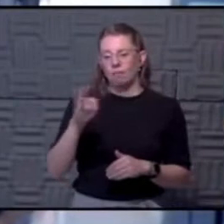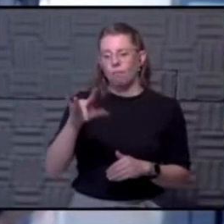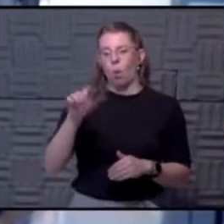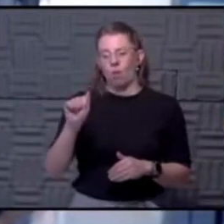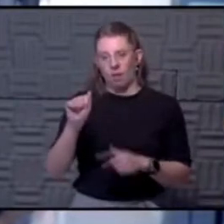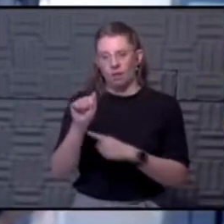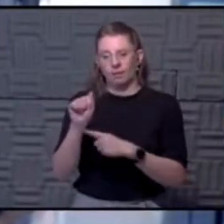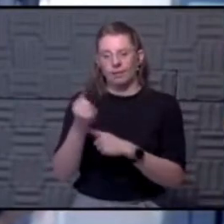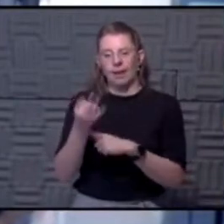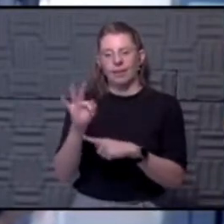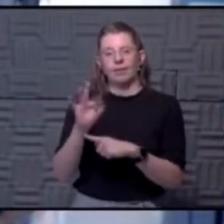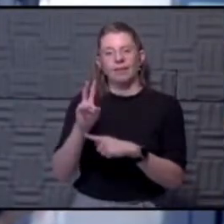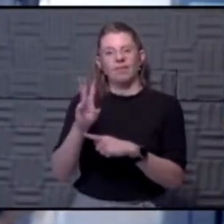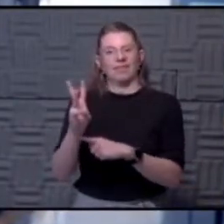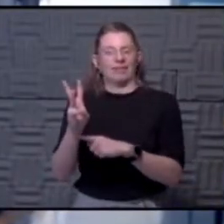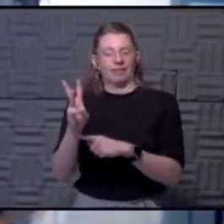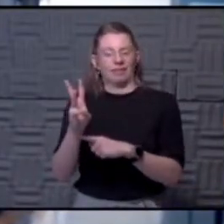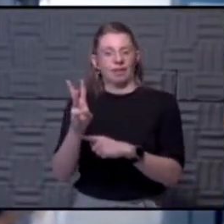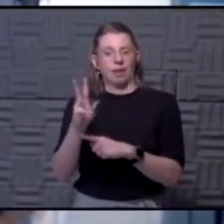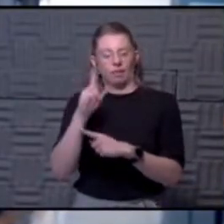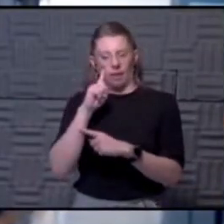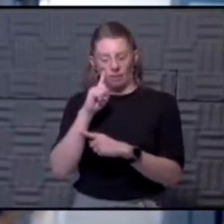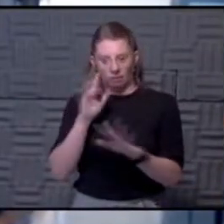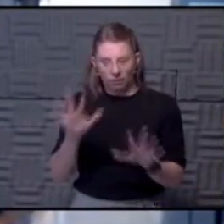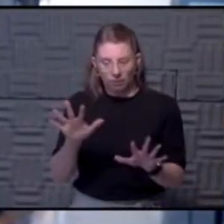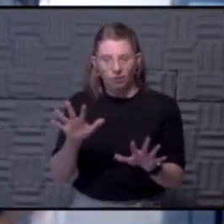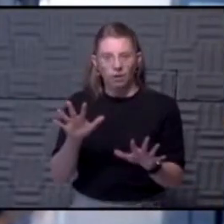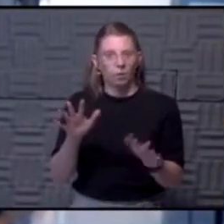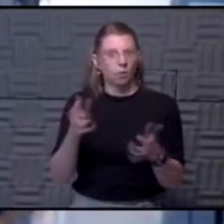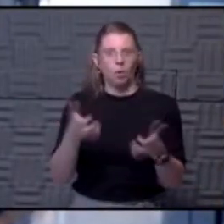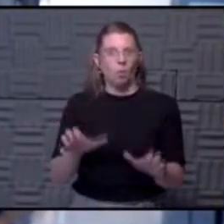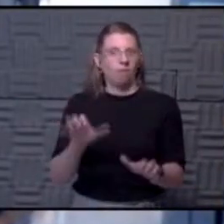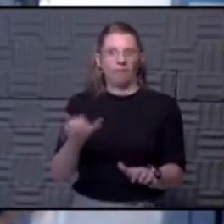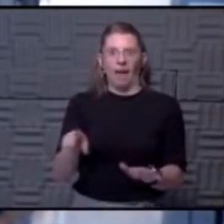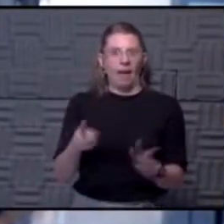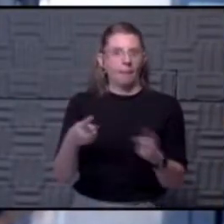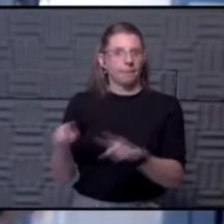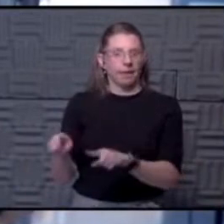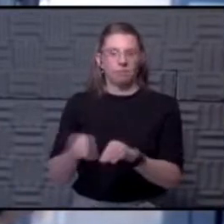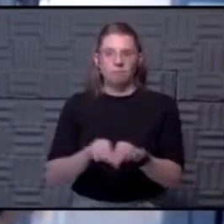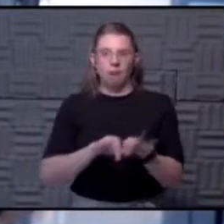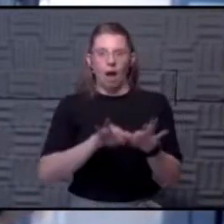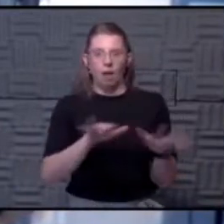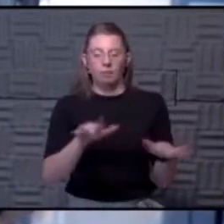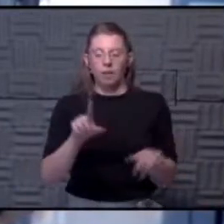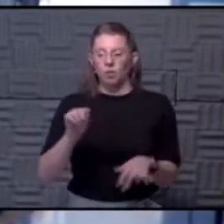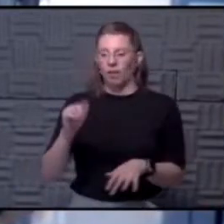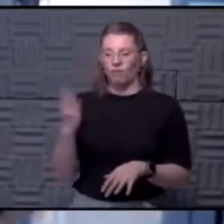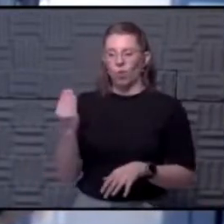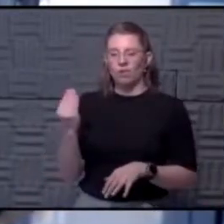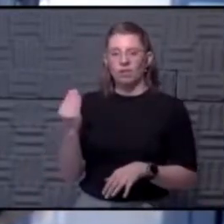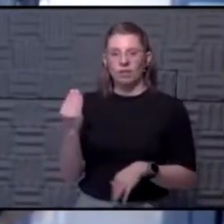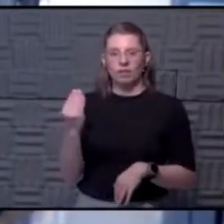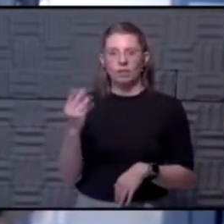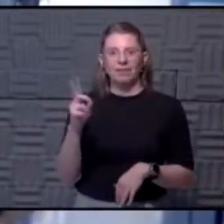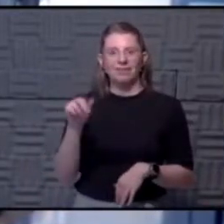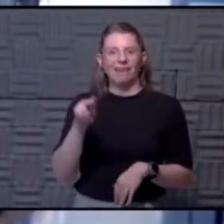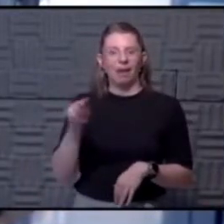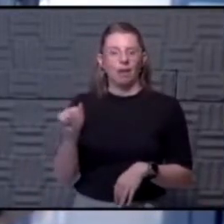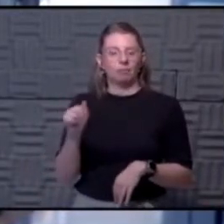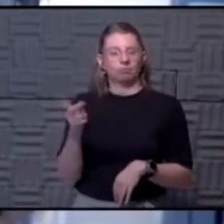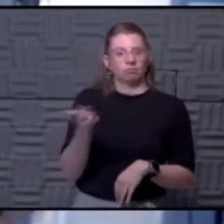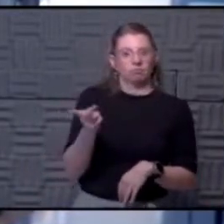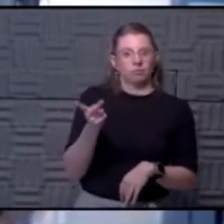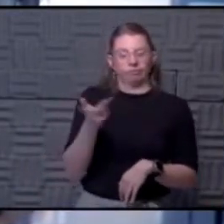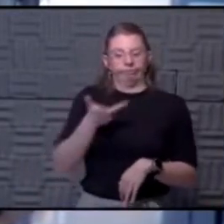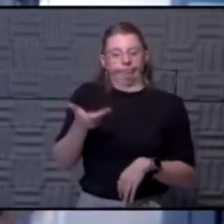1976 when it first emerged, thinking, oh gosh, we don't want that. And then, of course, in 2014, and Dana Hawkinson and you guys